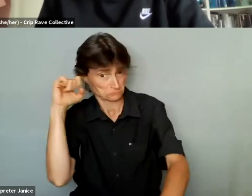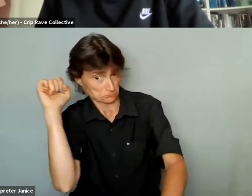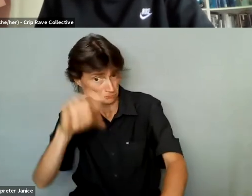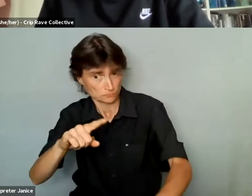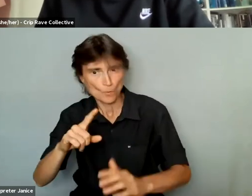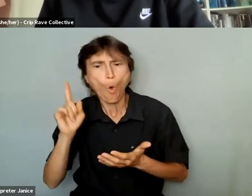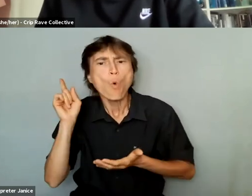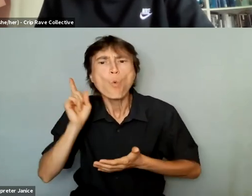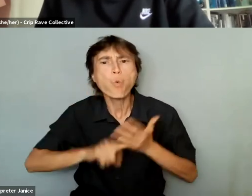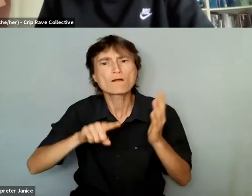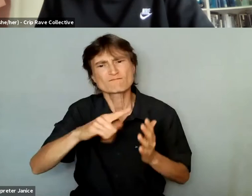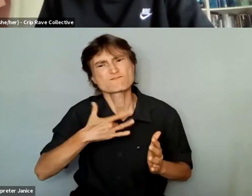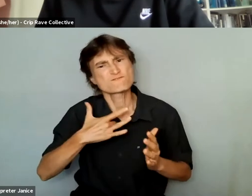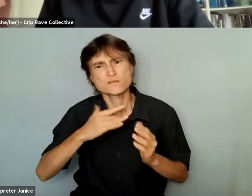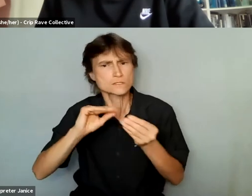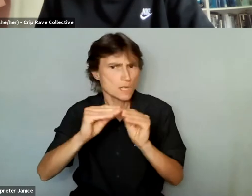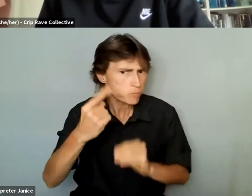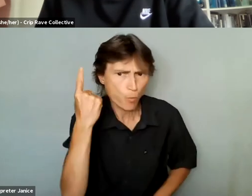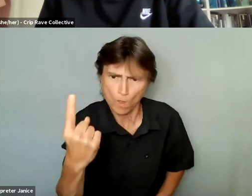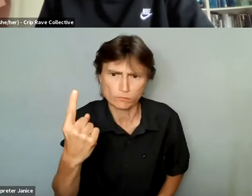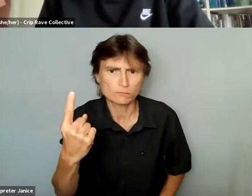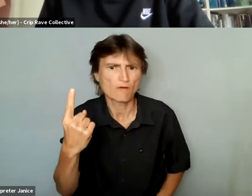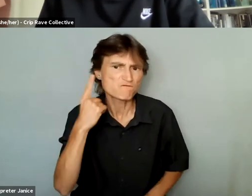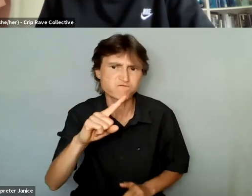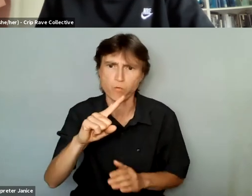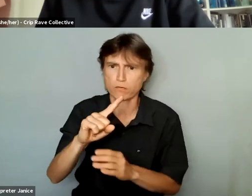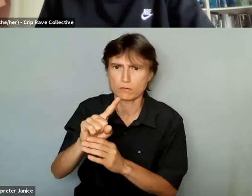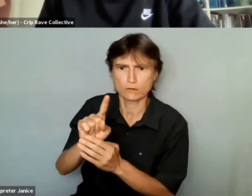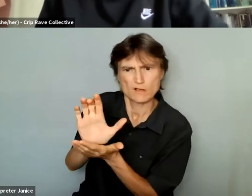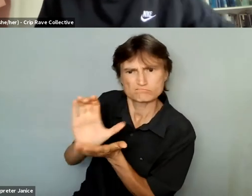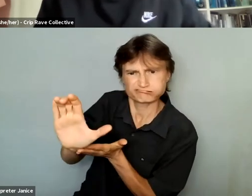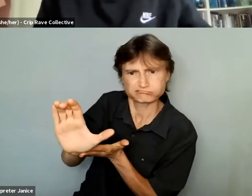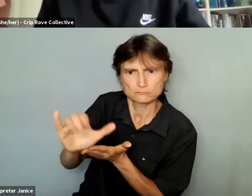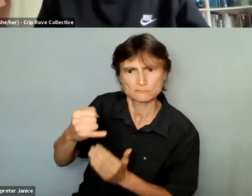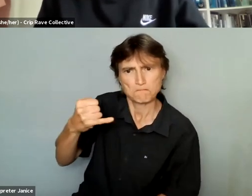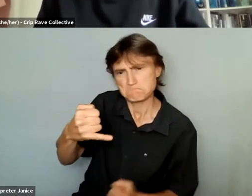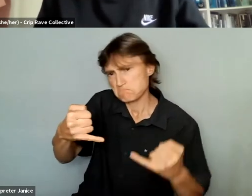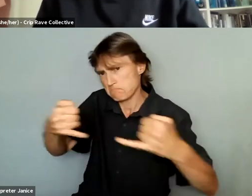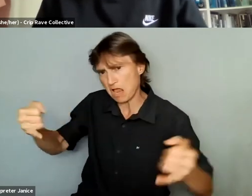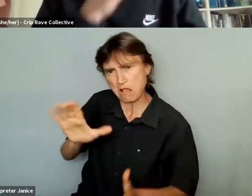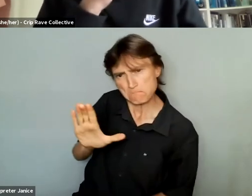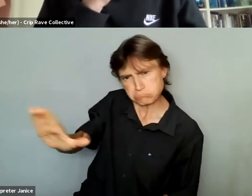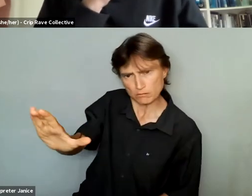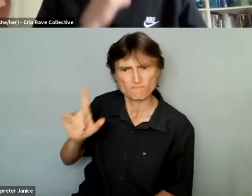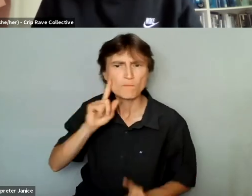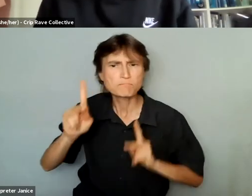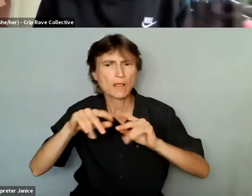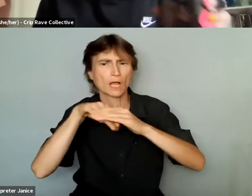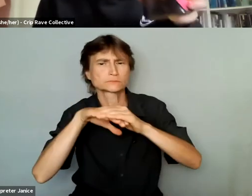feel welcome and included in traditional studio spaces? So going from the event to a different setup